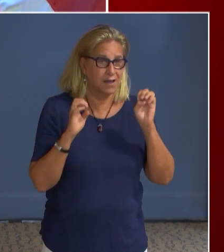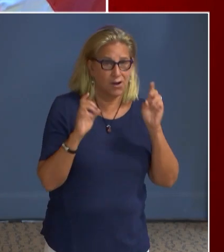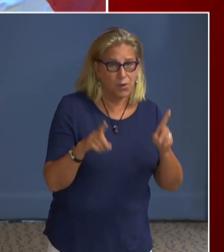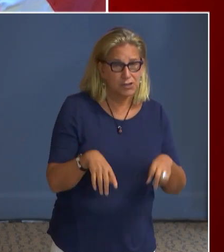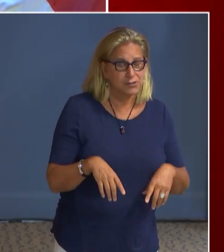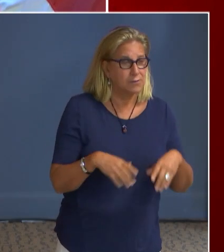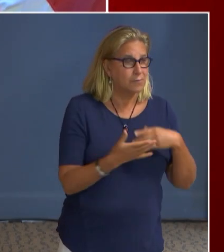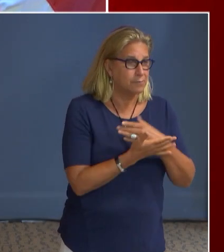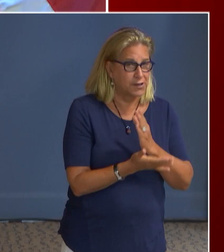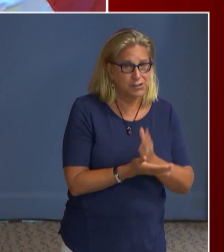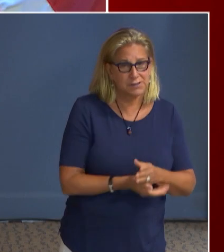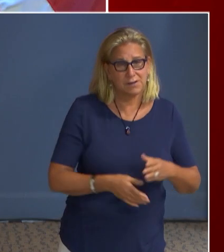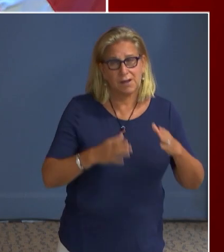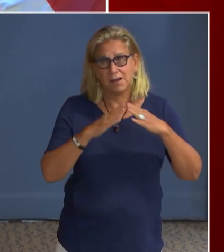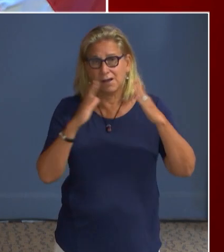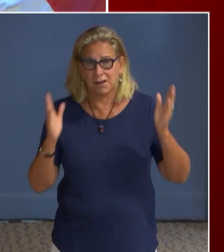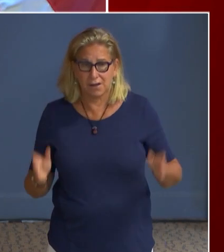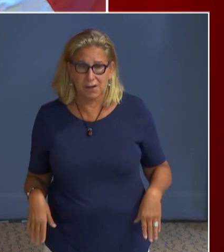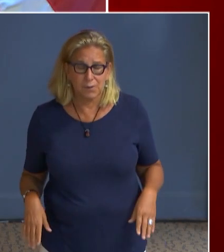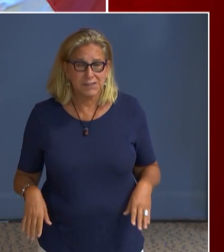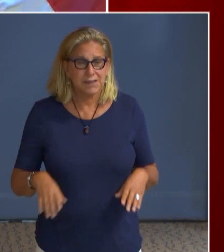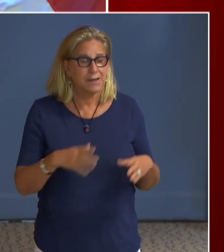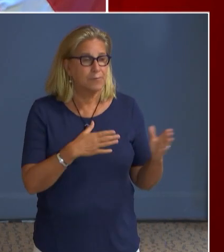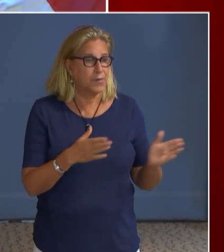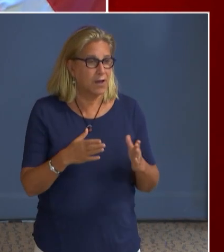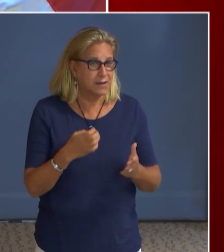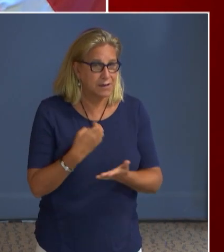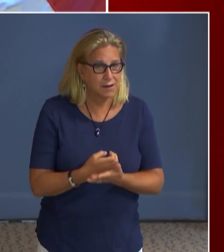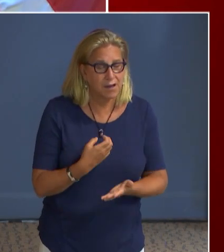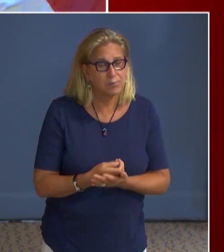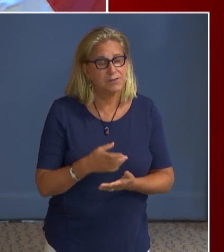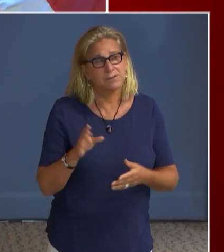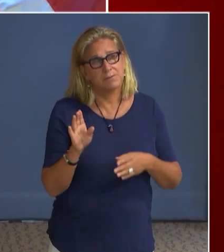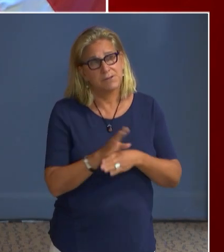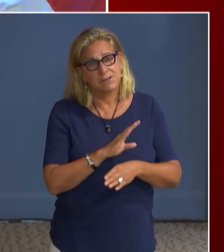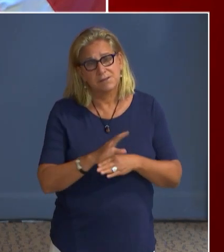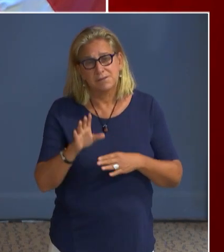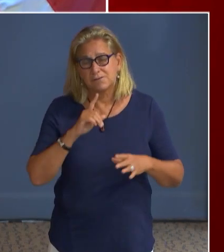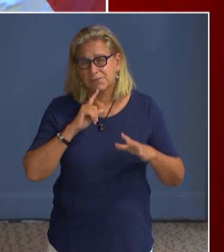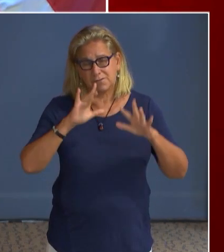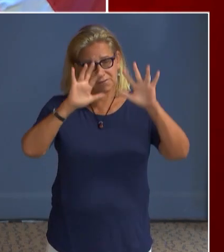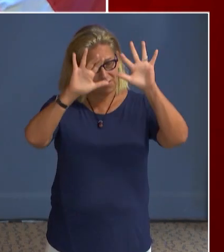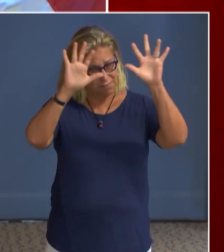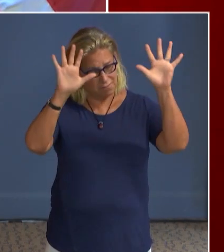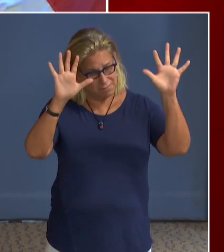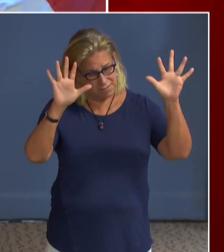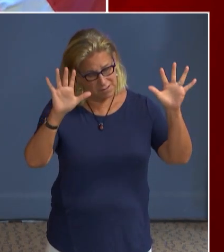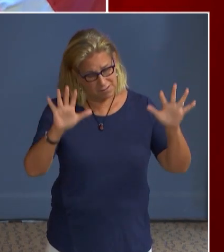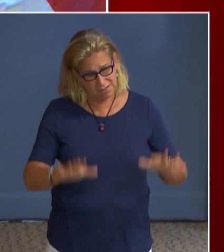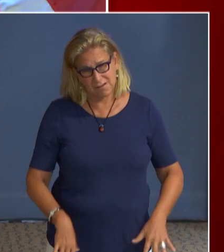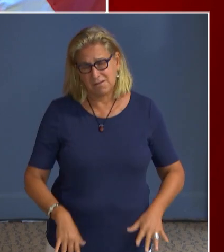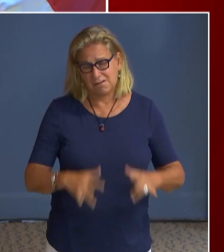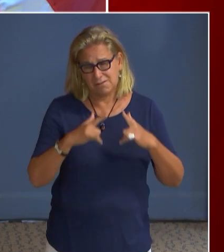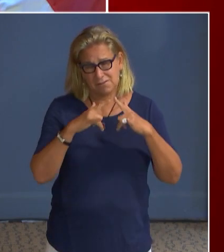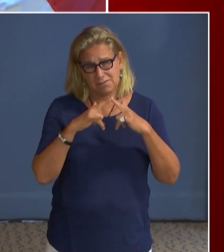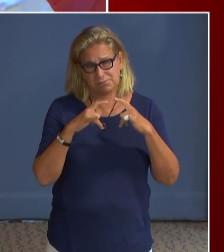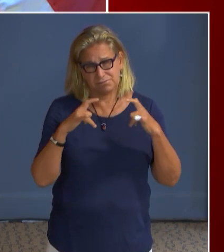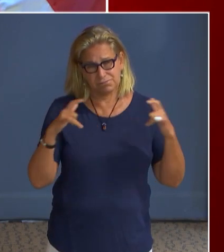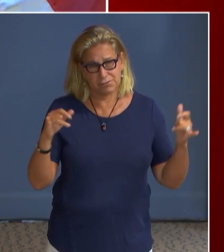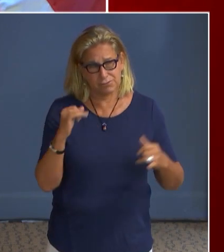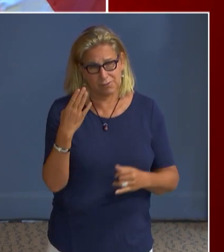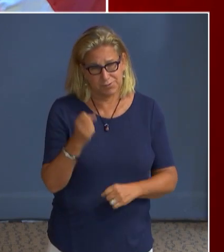services, and planning and economic development. If you ever wanted to join our team, this is a win-win for DC